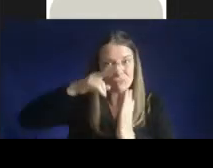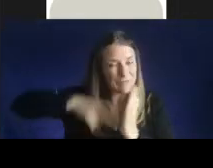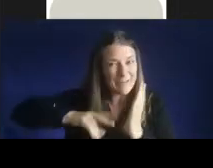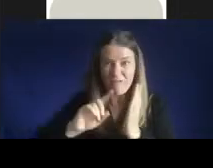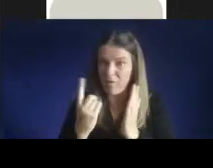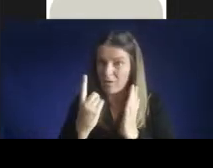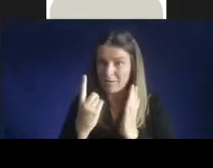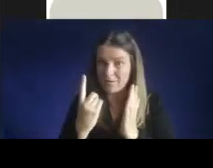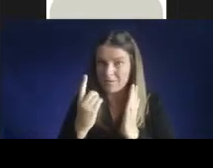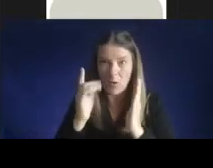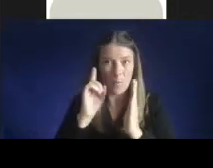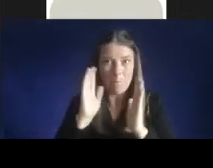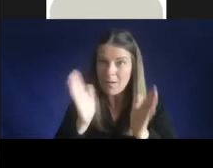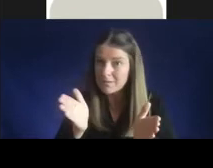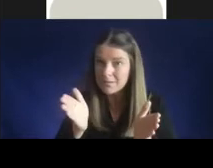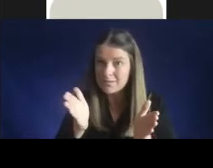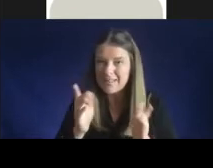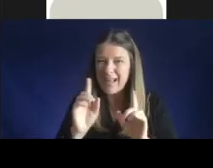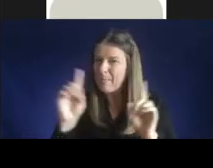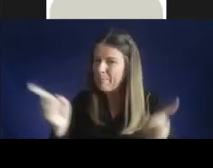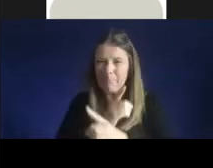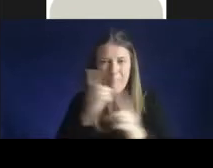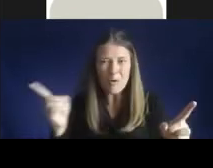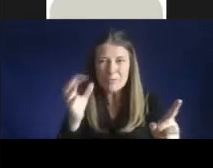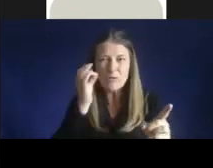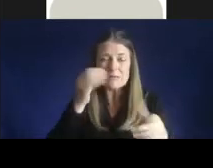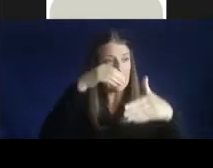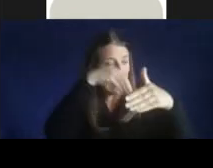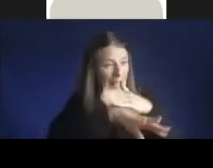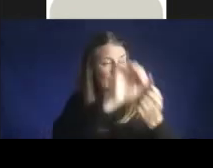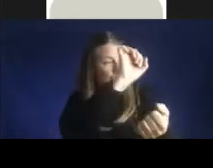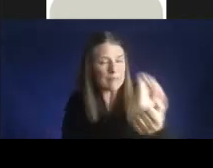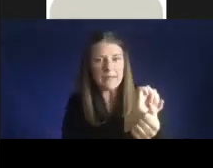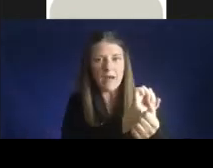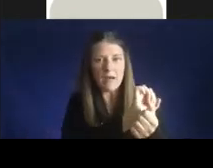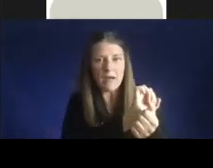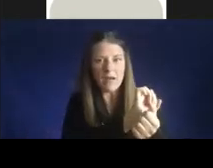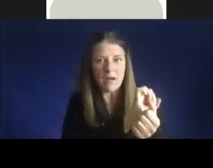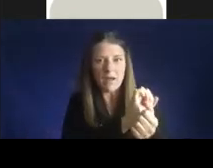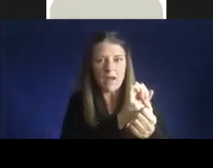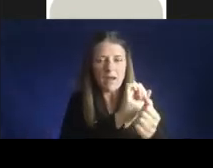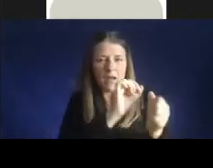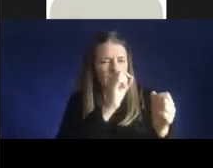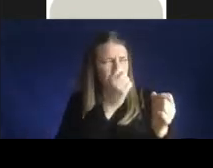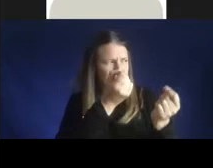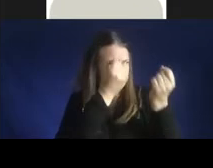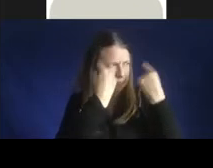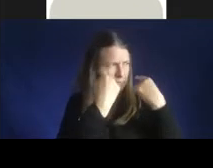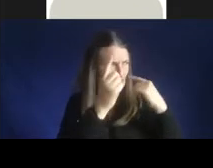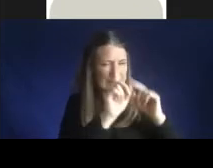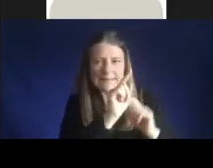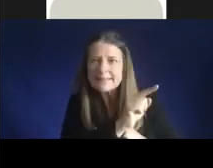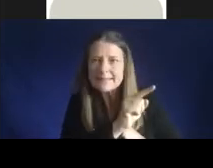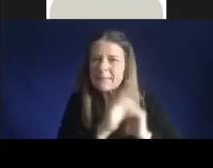One does not simply walk into a prison without the context, especially as an artist.